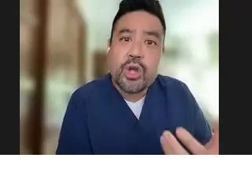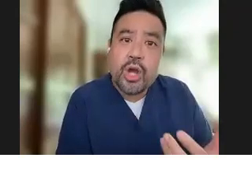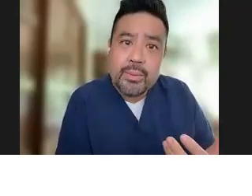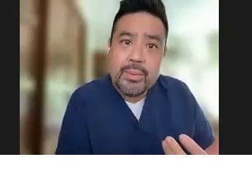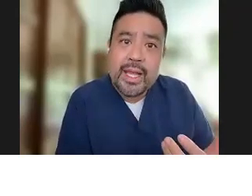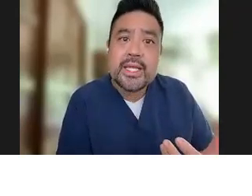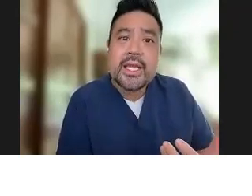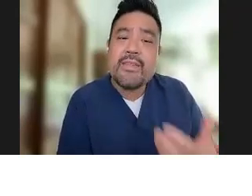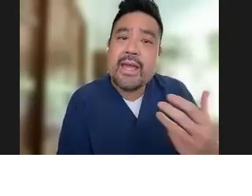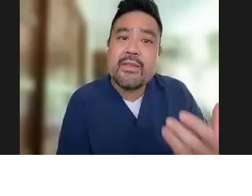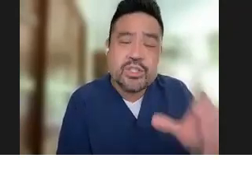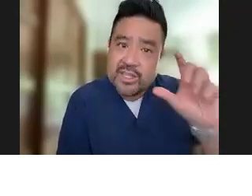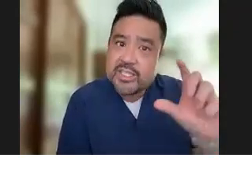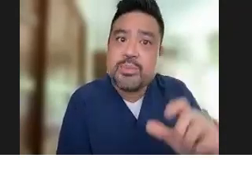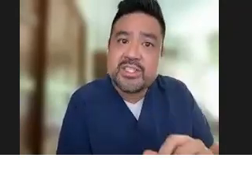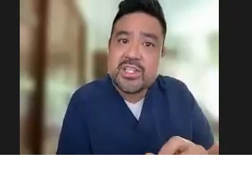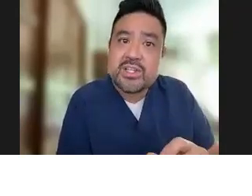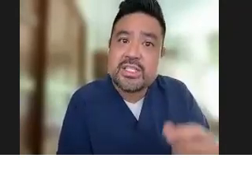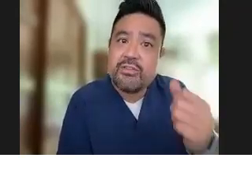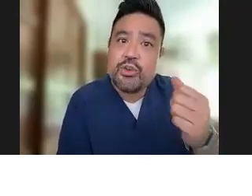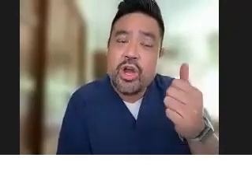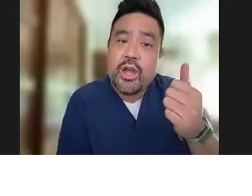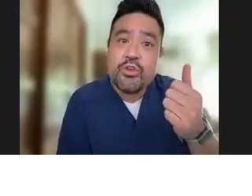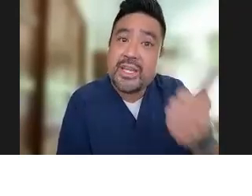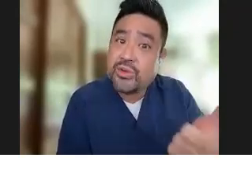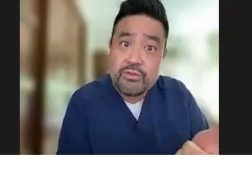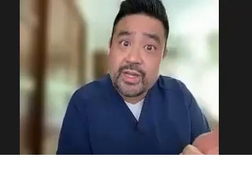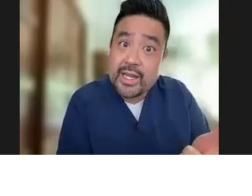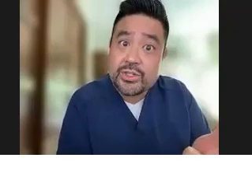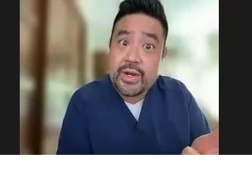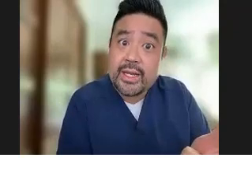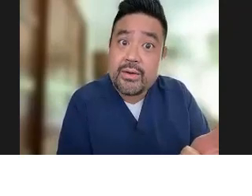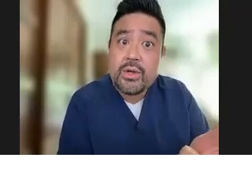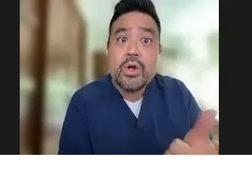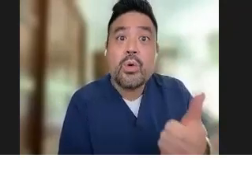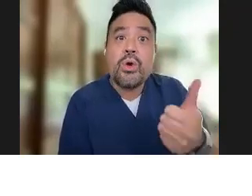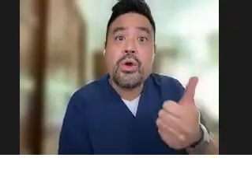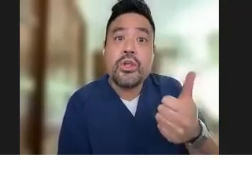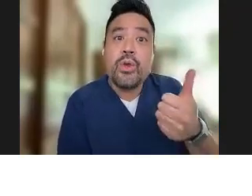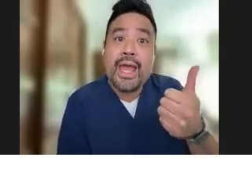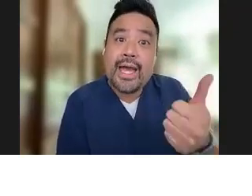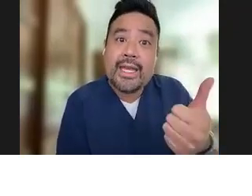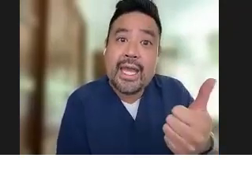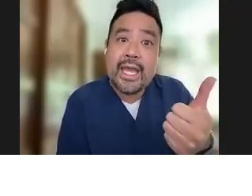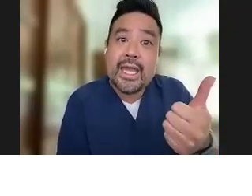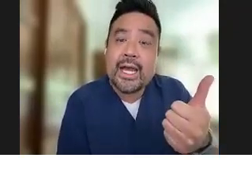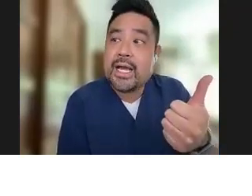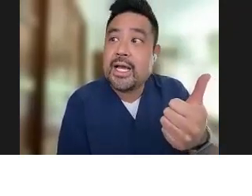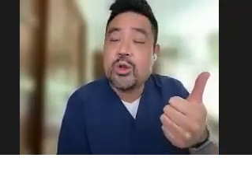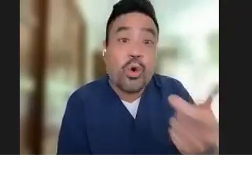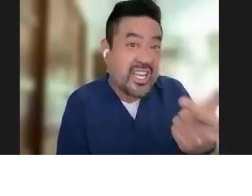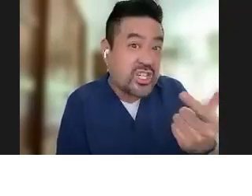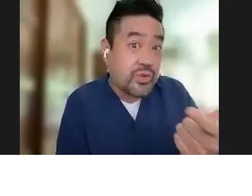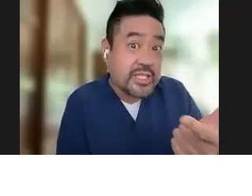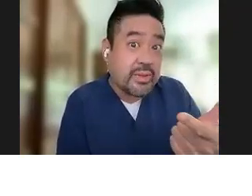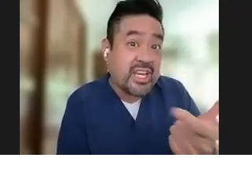are immunocompromised, and that there's a list, but essentially it's if you're being treated for cancer right now, or you had